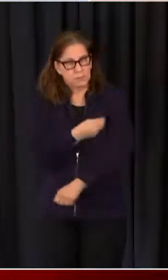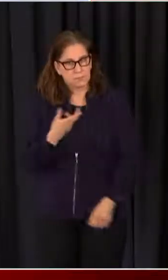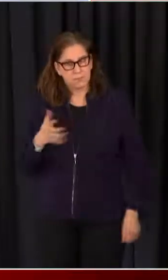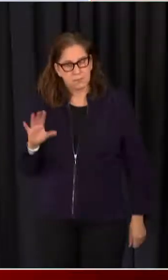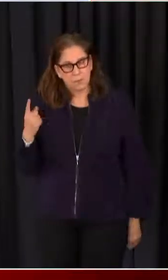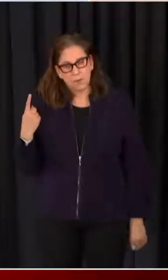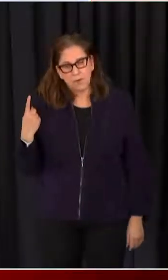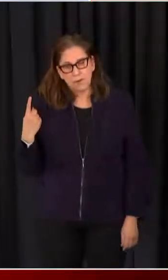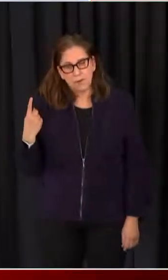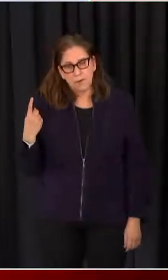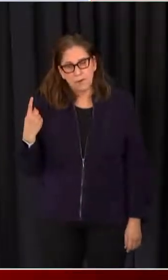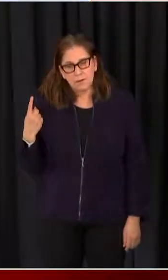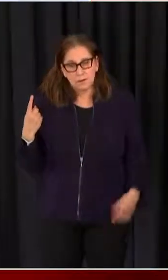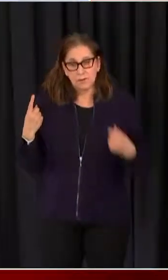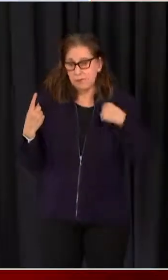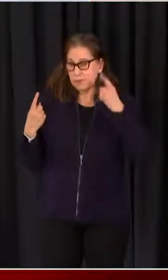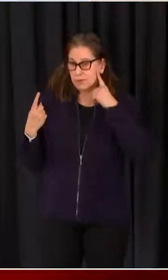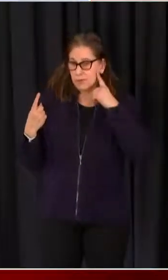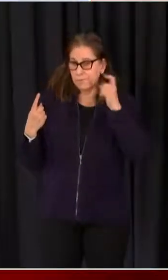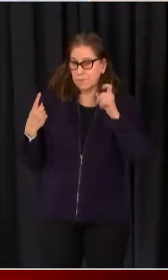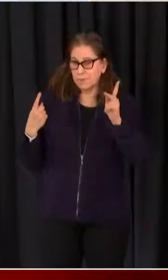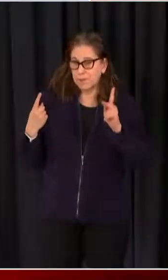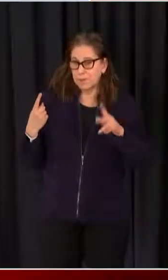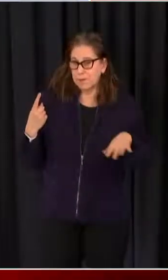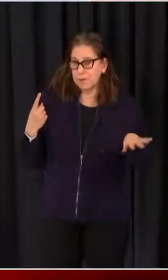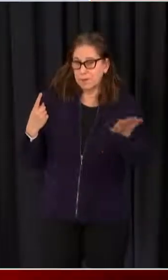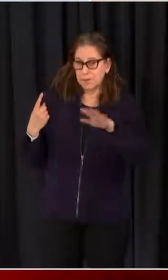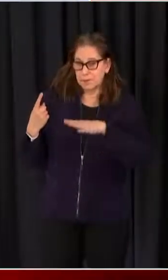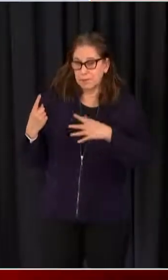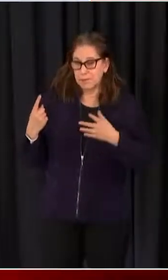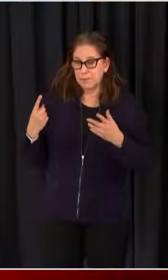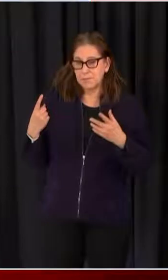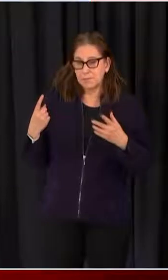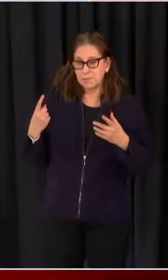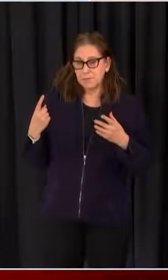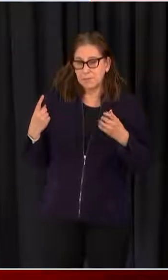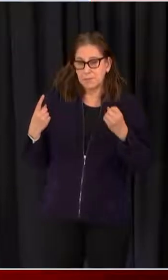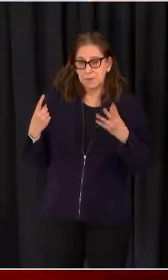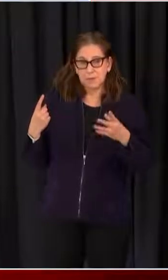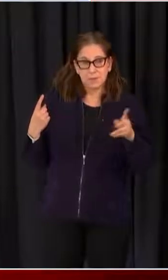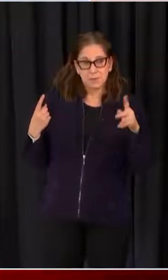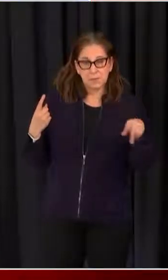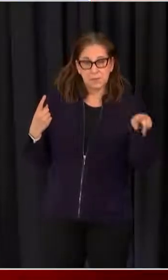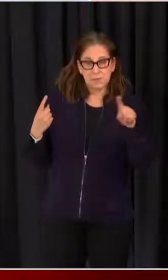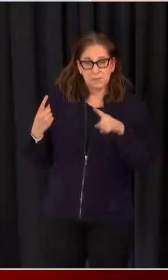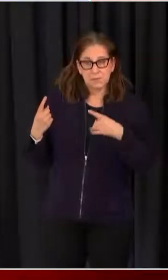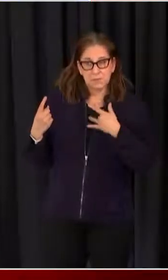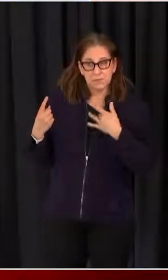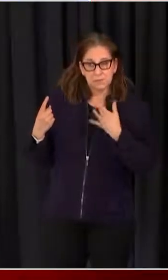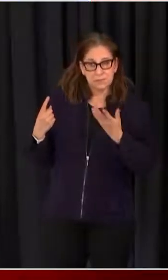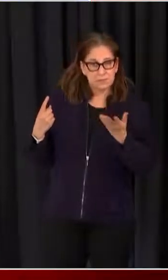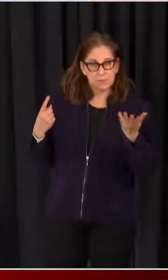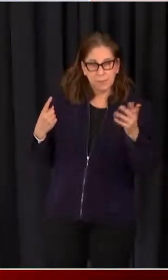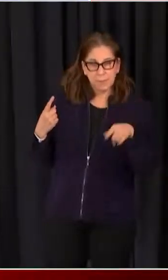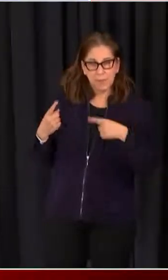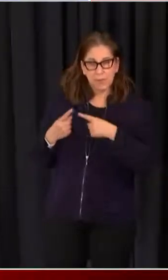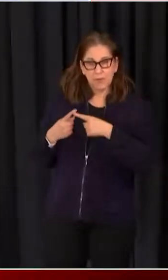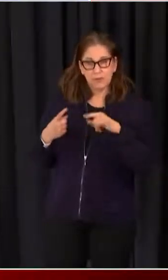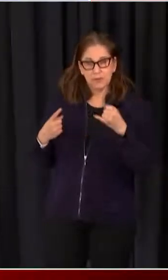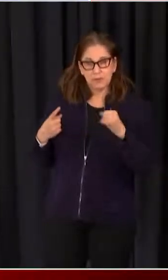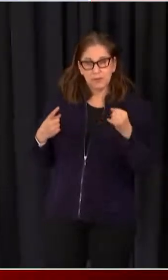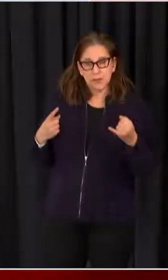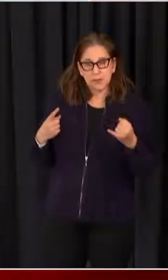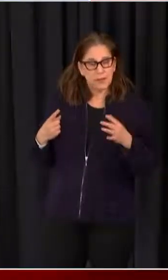heard from people in our just daily conversations, and anecdotally, we haven't officially collected